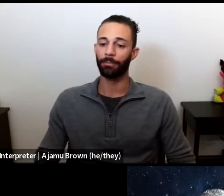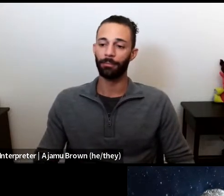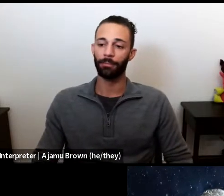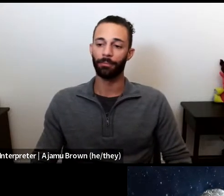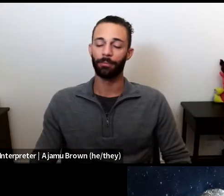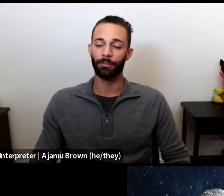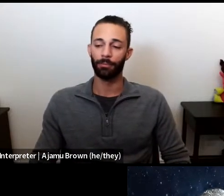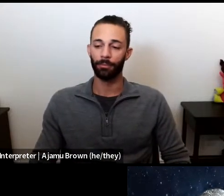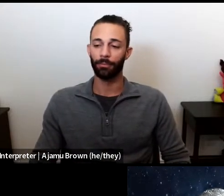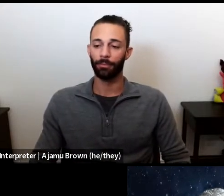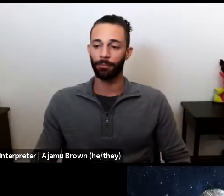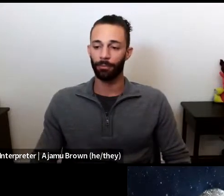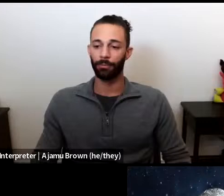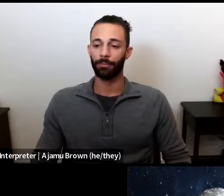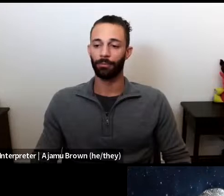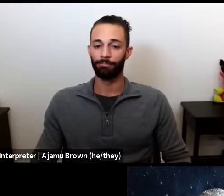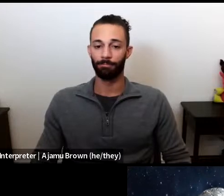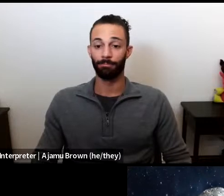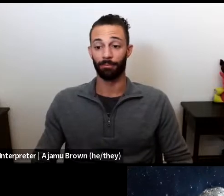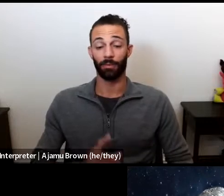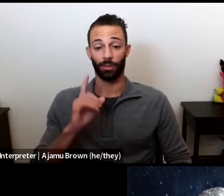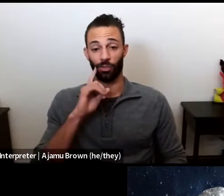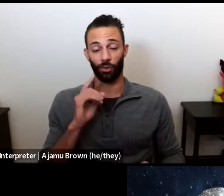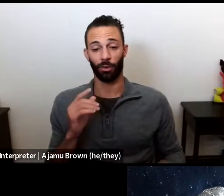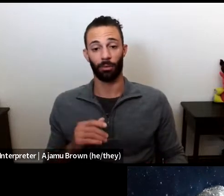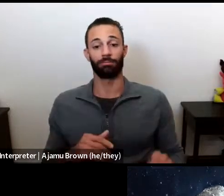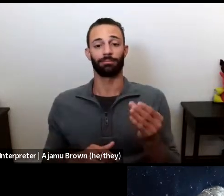I thought that was gonna be Scorpio, honestly.